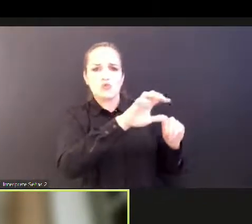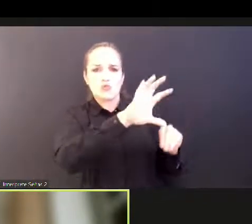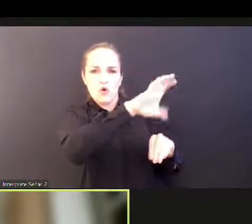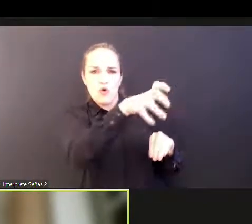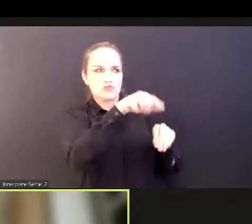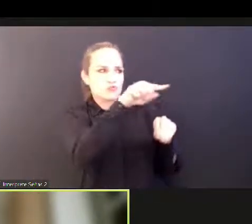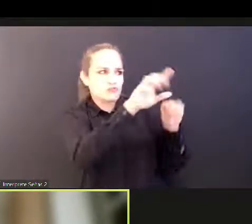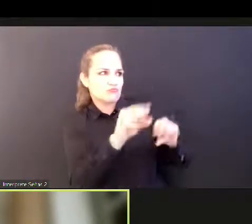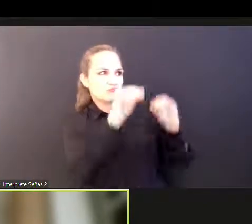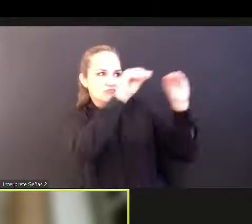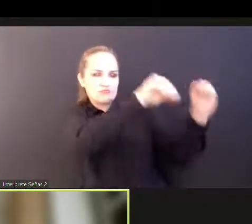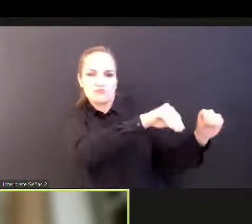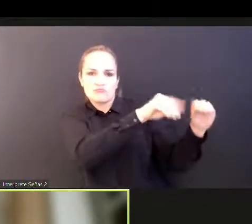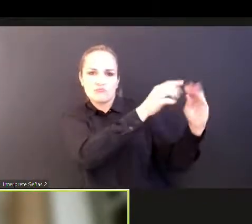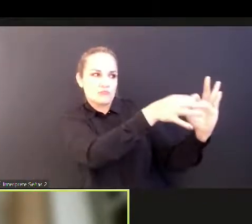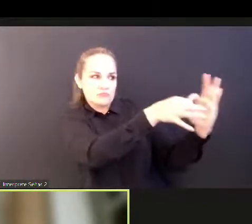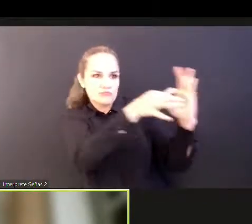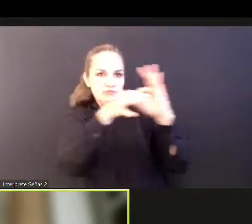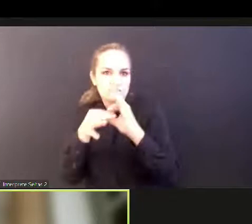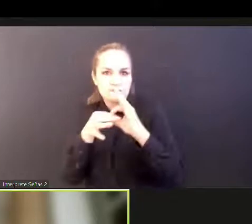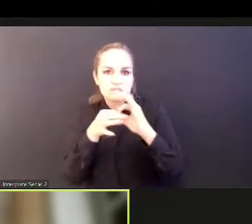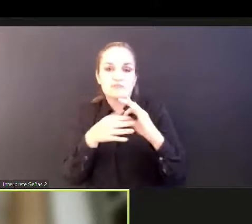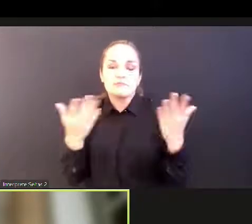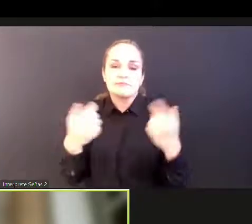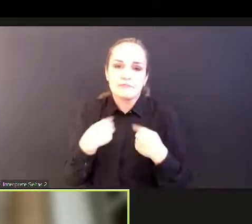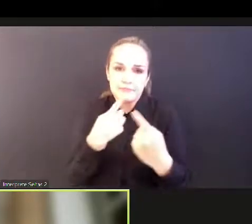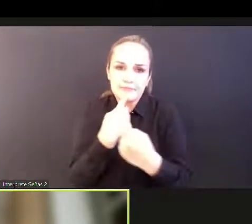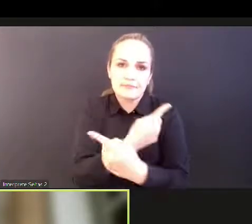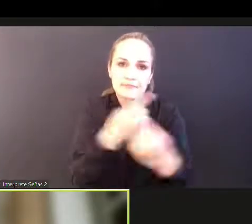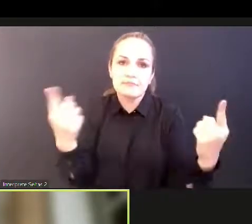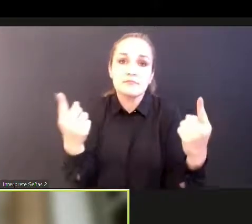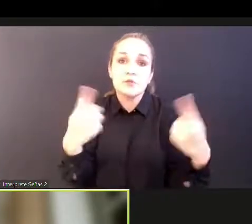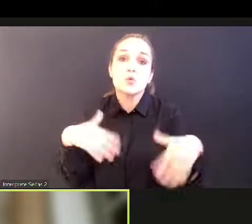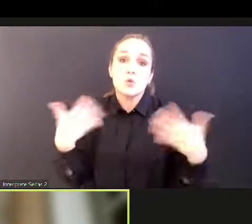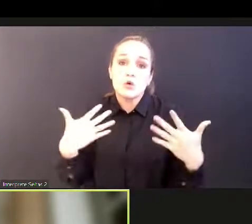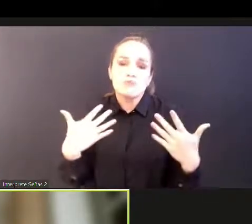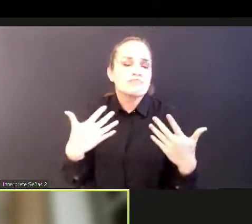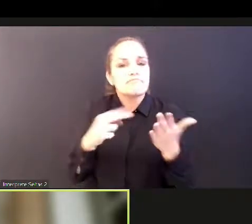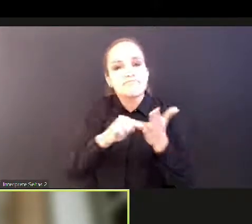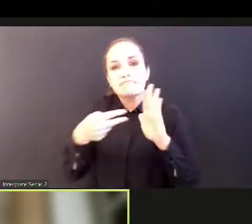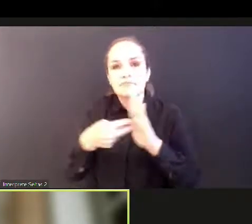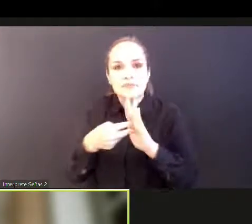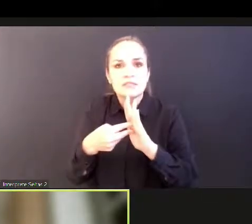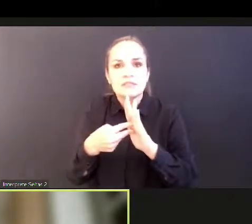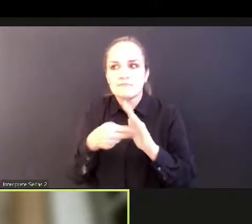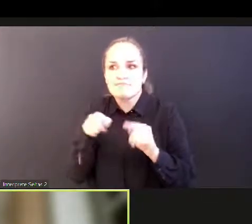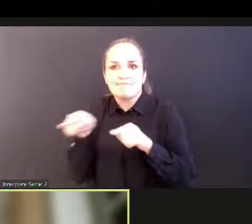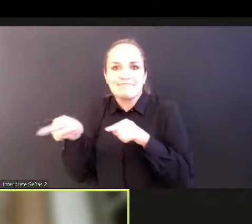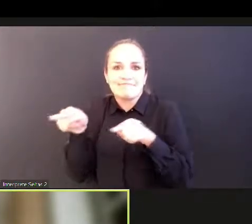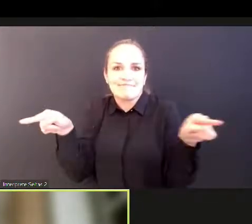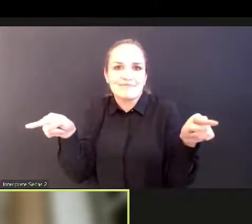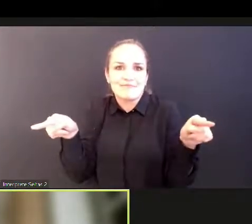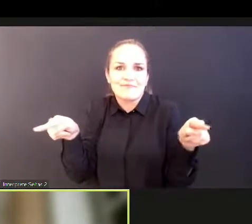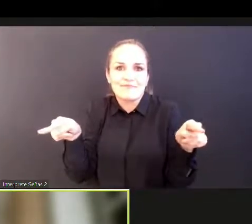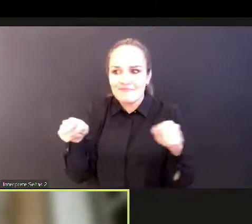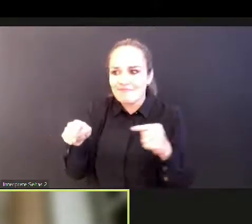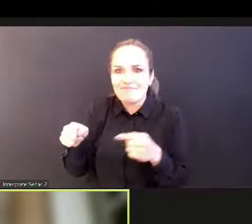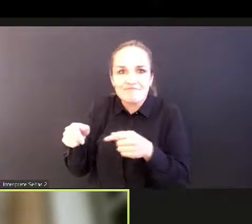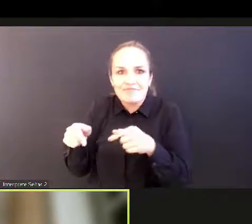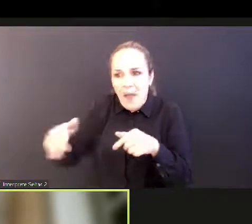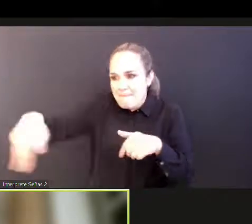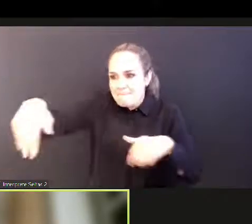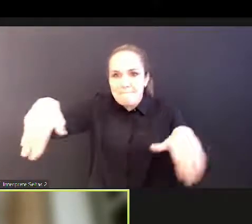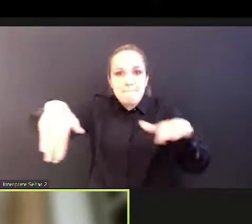message is that there is room for a variety of countries to participate, but government has to play a very important role,